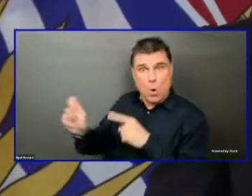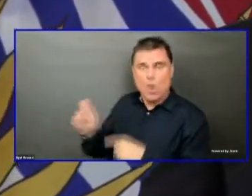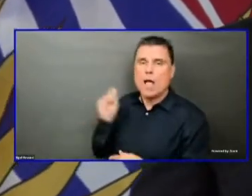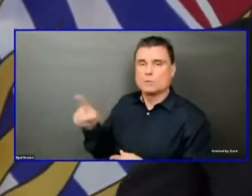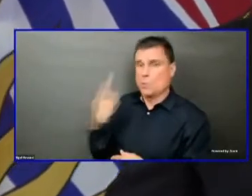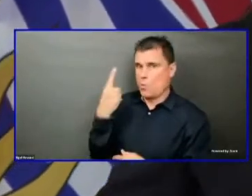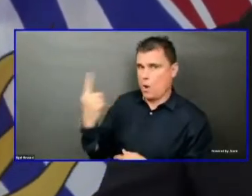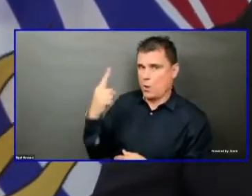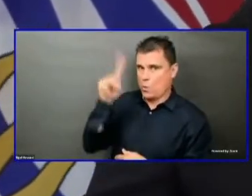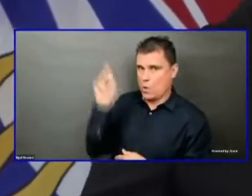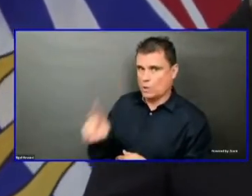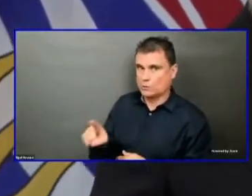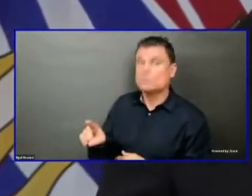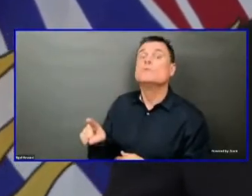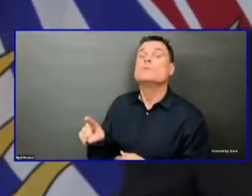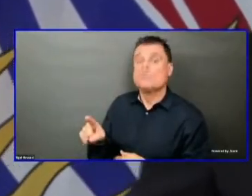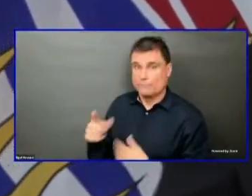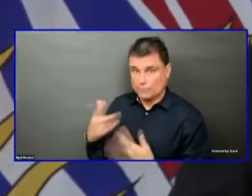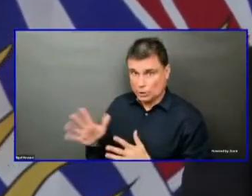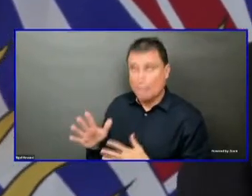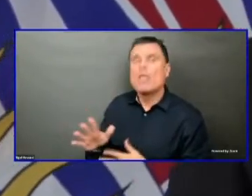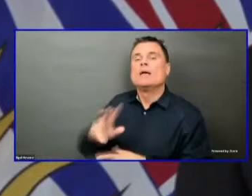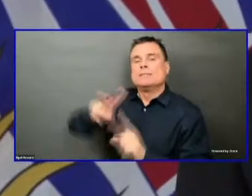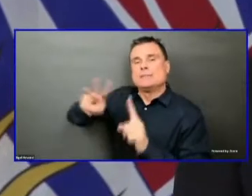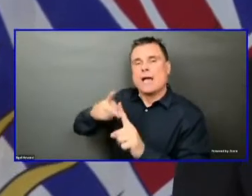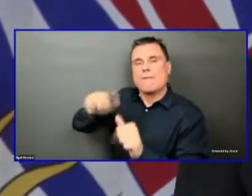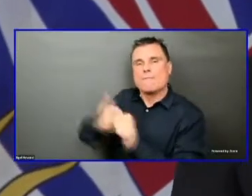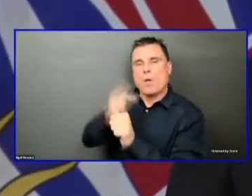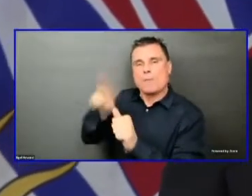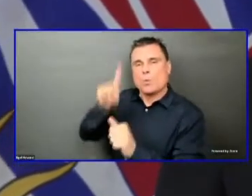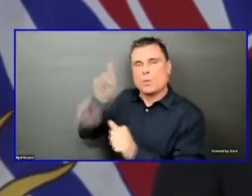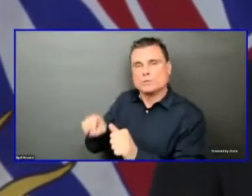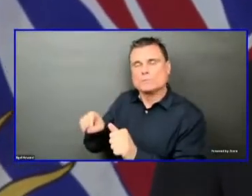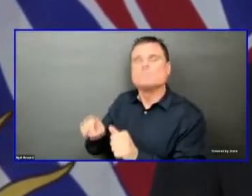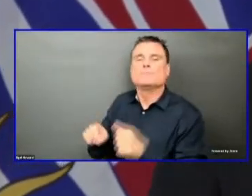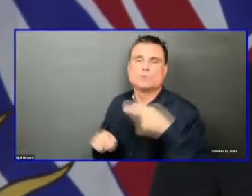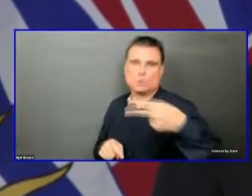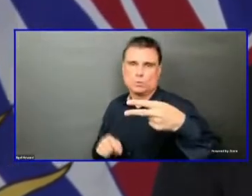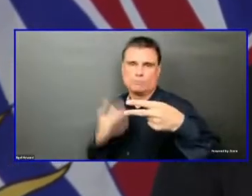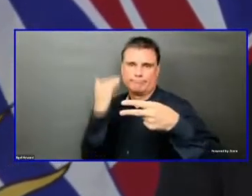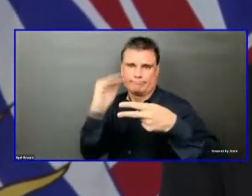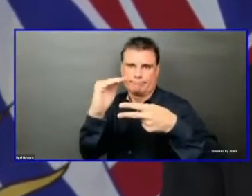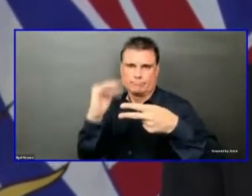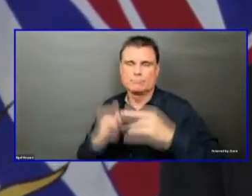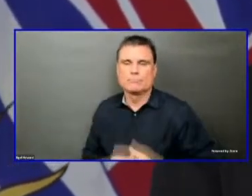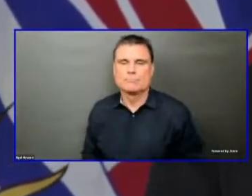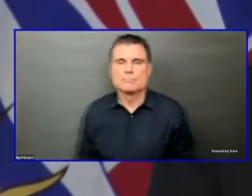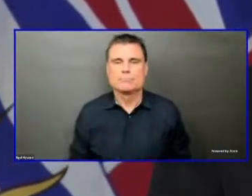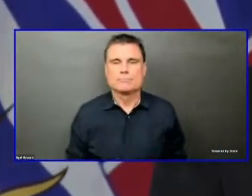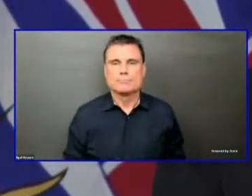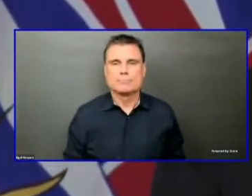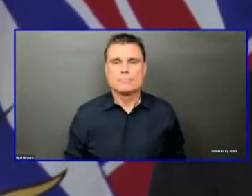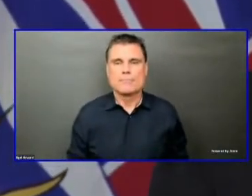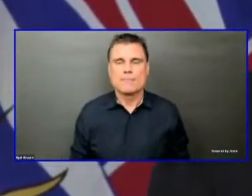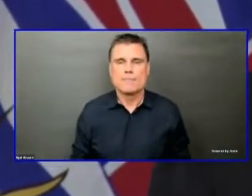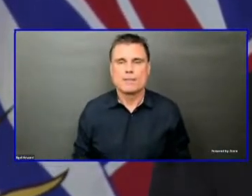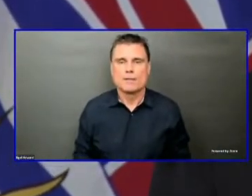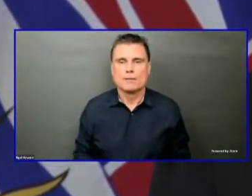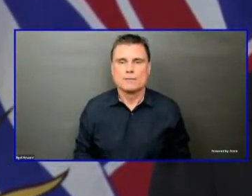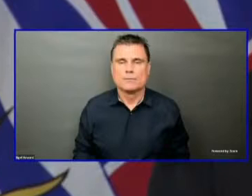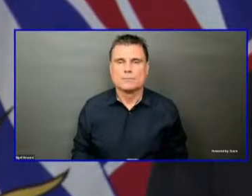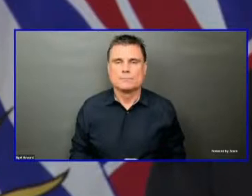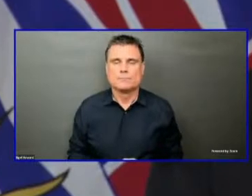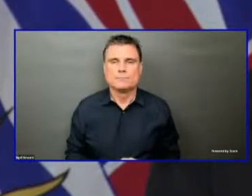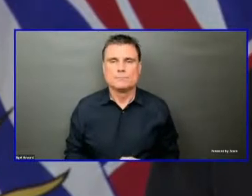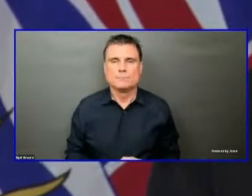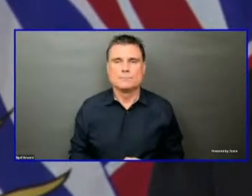one follow-up this afternoon only. Also, please do not mute your phones. You will not be heard until I call your name. We begin today with Juan